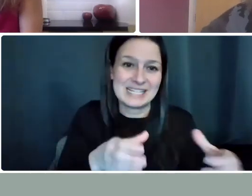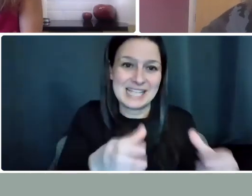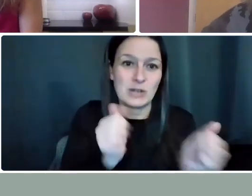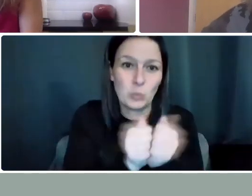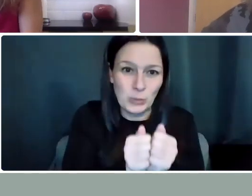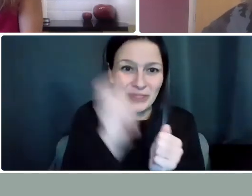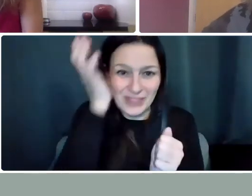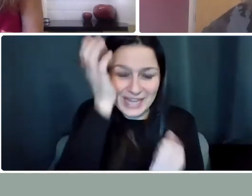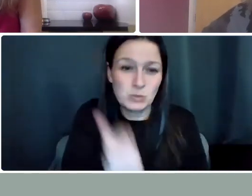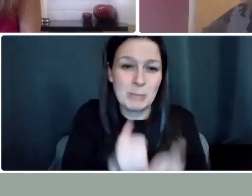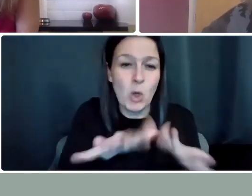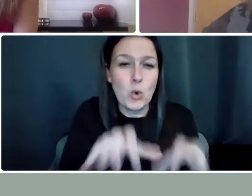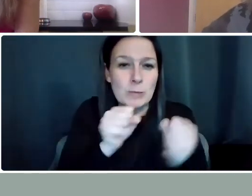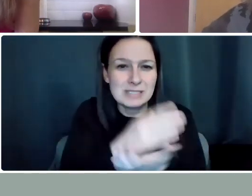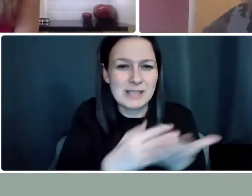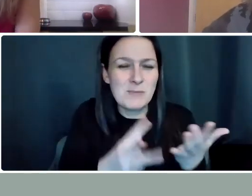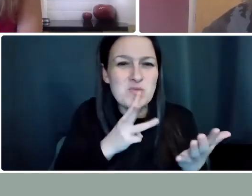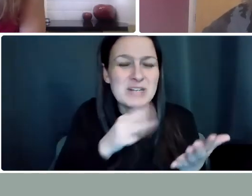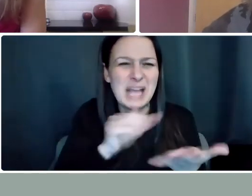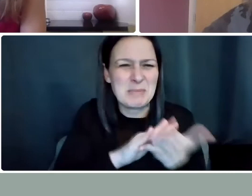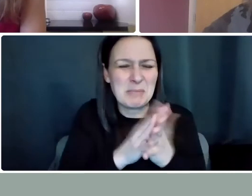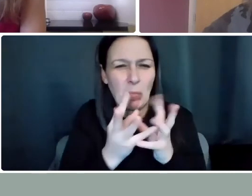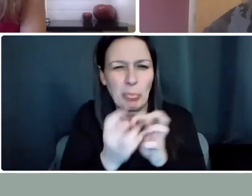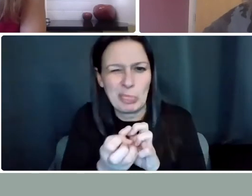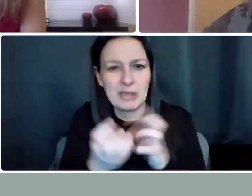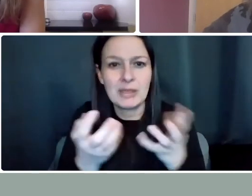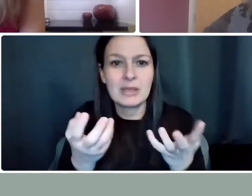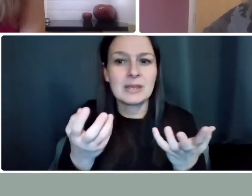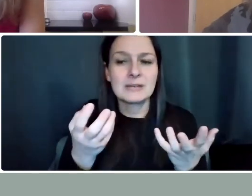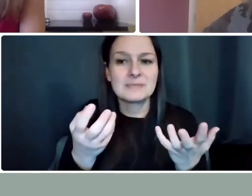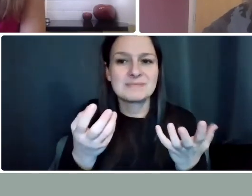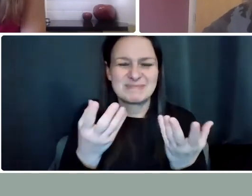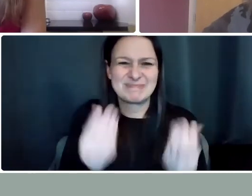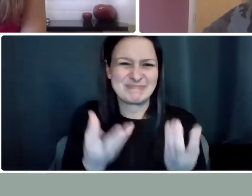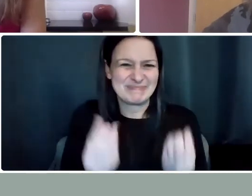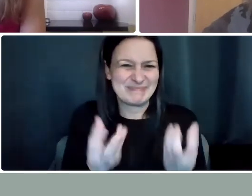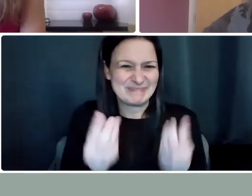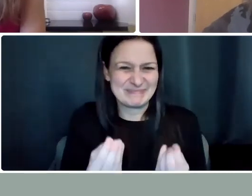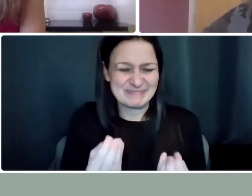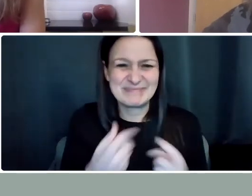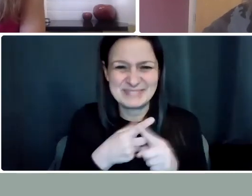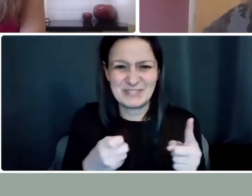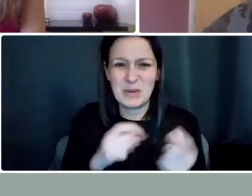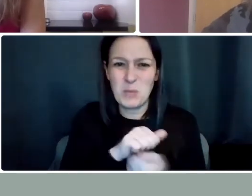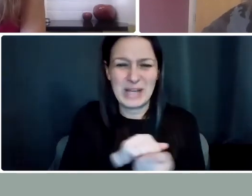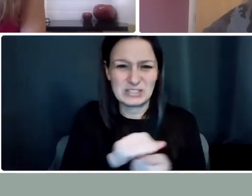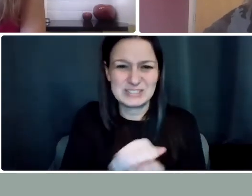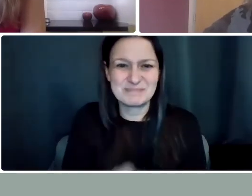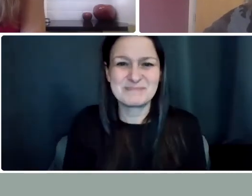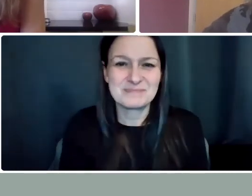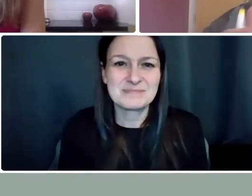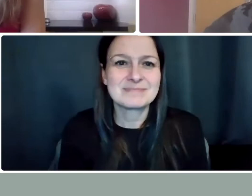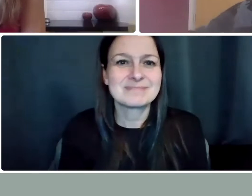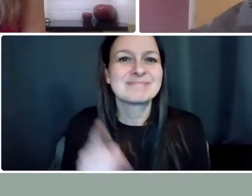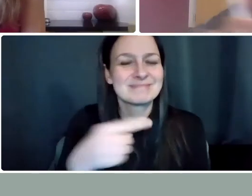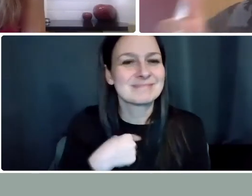absorb some of the extra water so it doesn't get like wilted and soggy, you know, from washing it. Yeah,